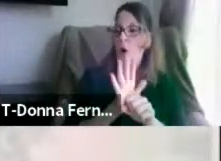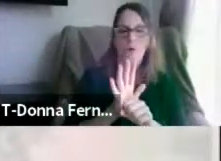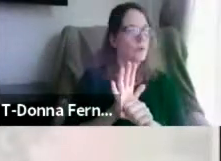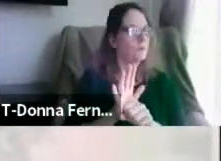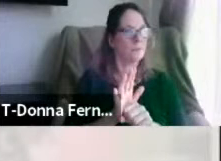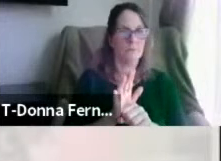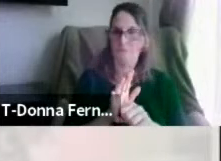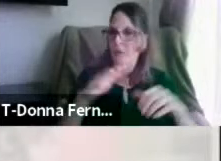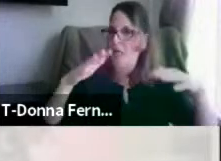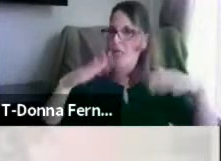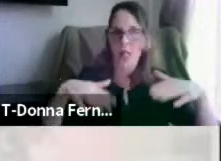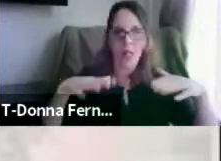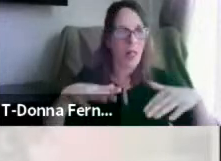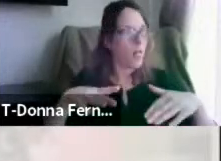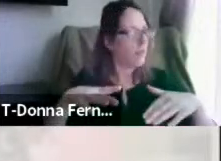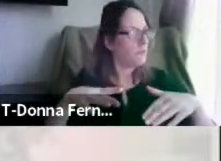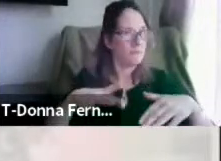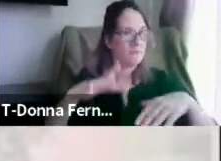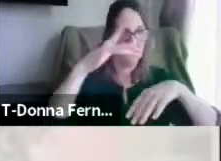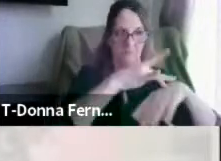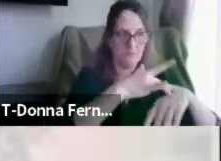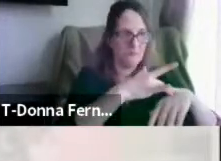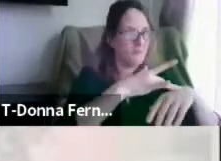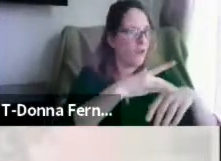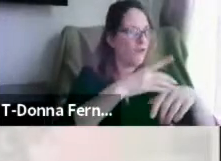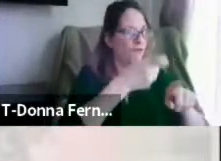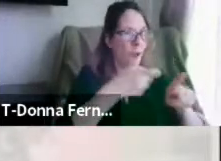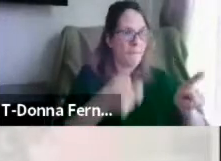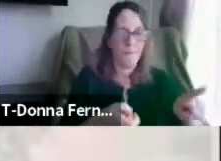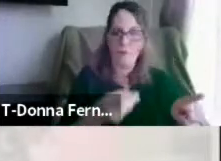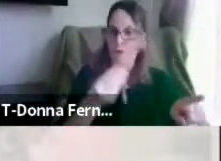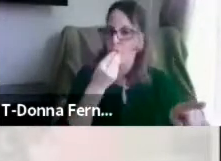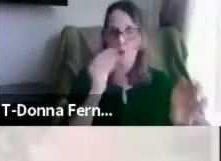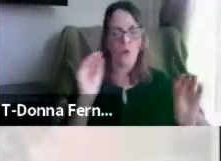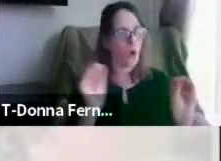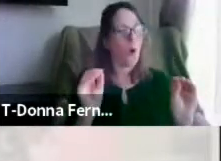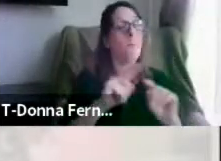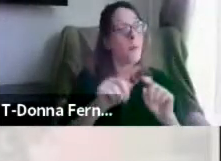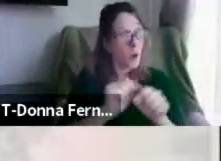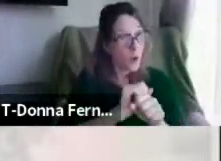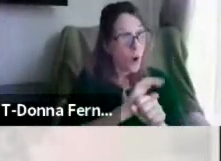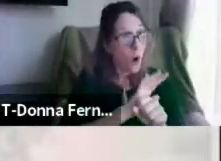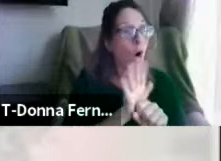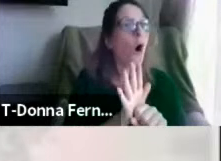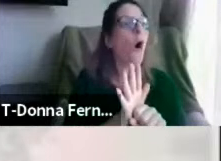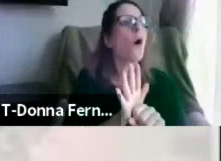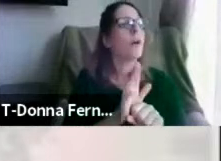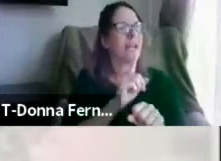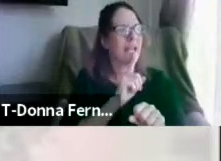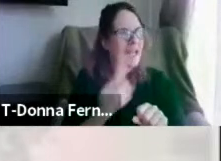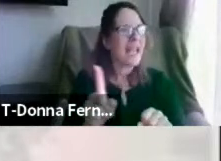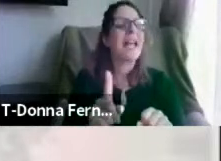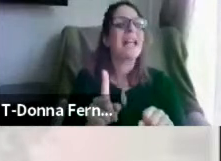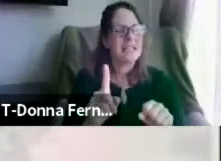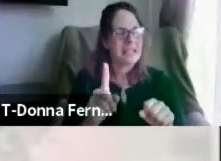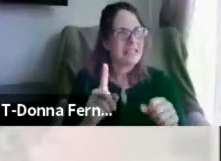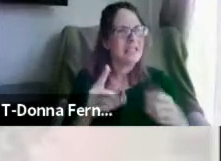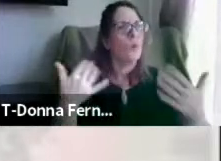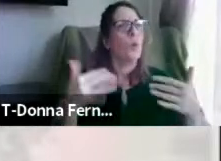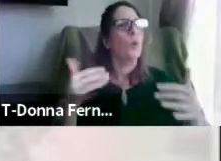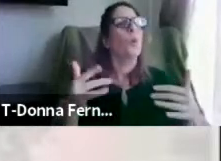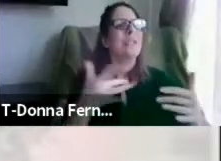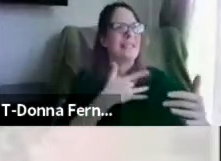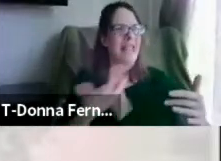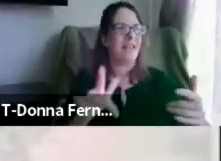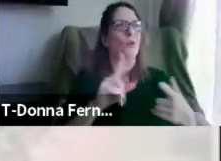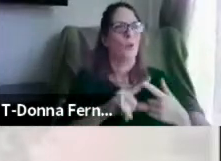been identified as a foodborne illness. Fortunately, we do know that COVID-19 is extremely heat sensitive, which is